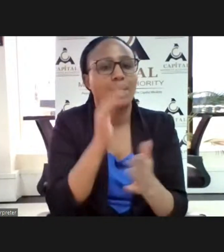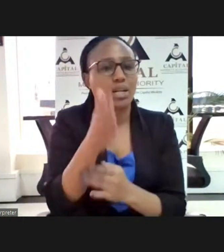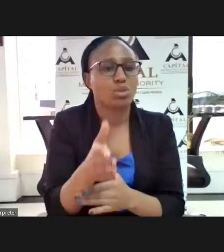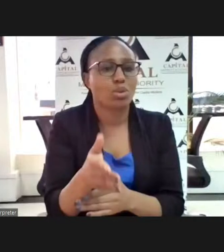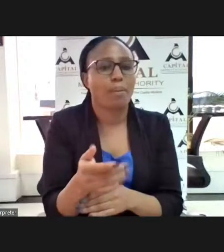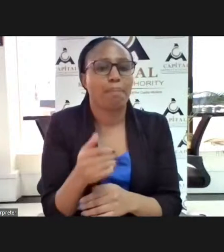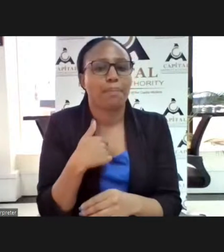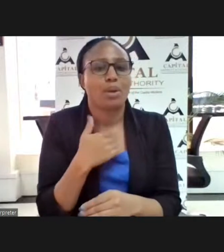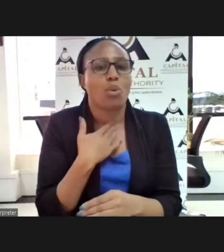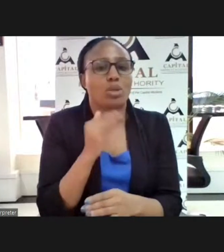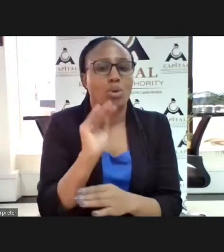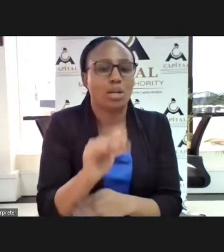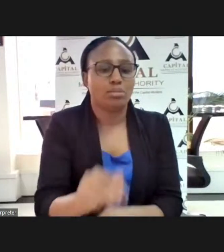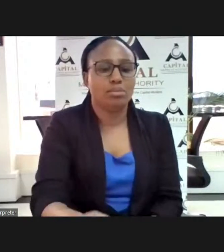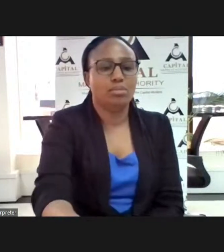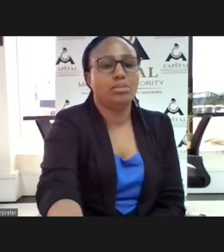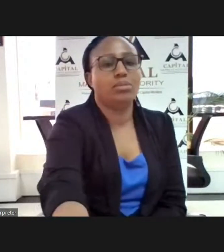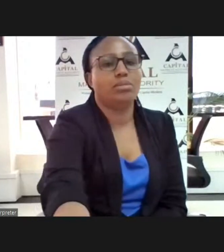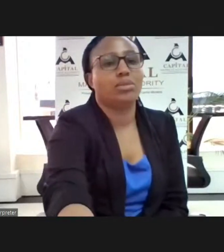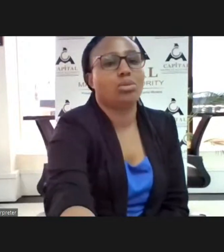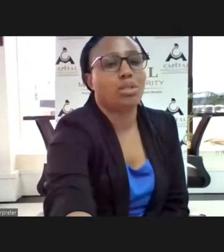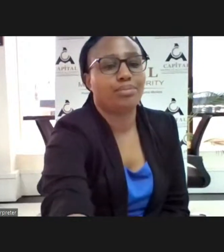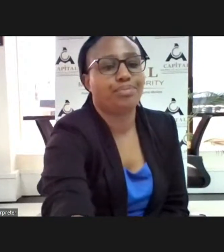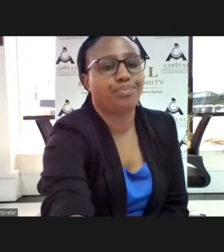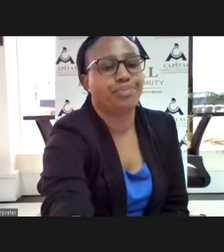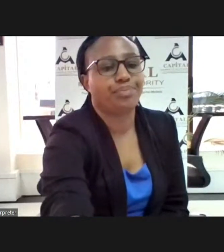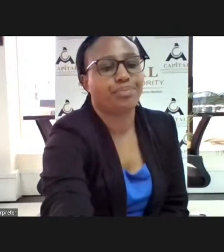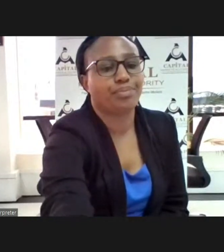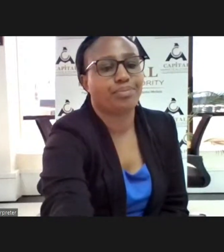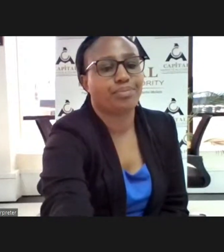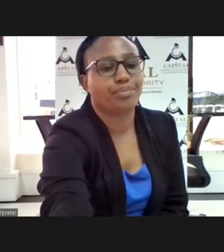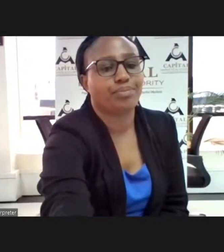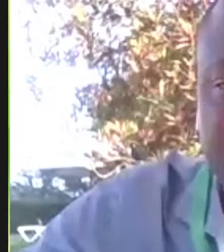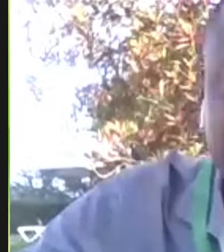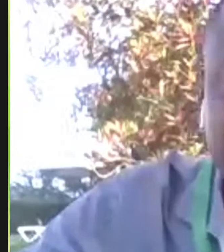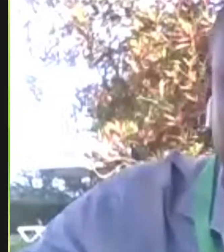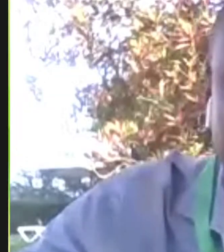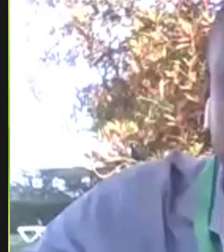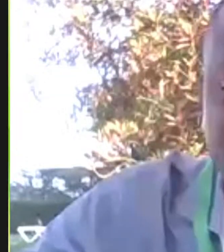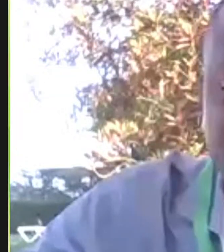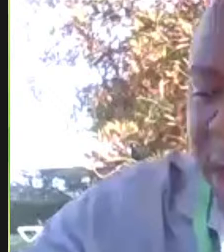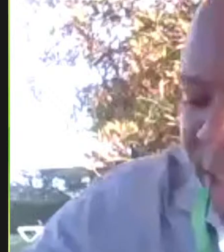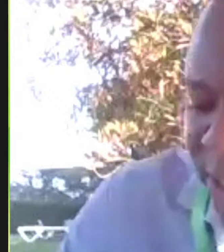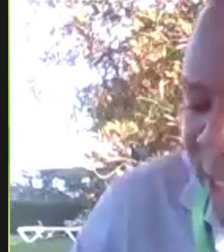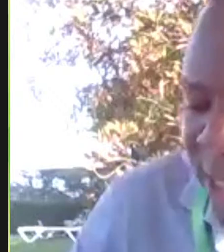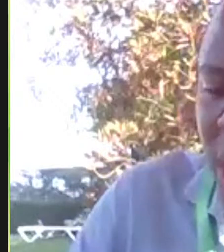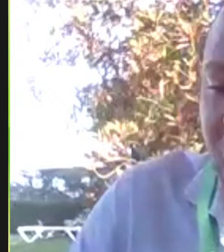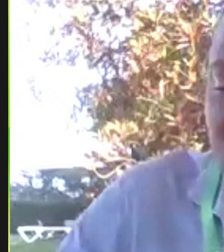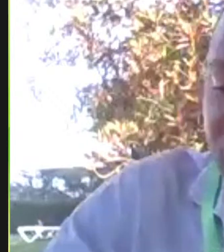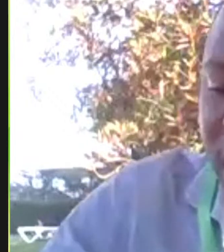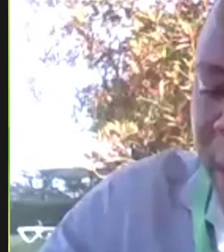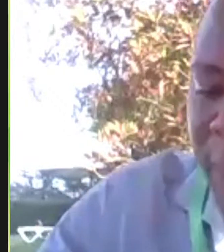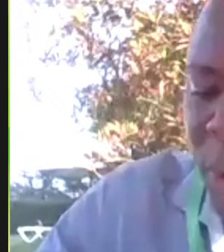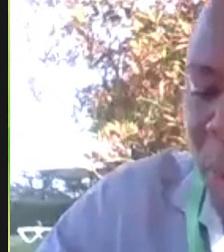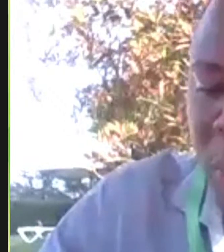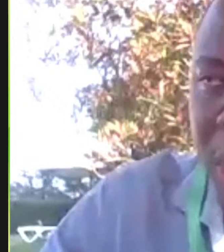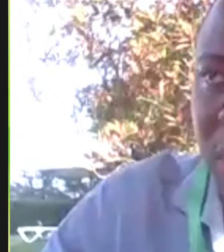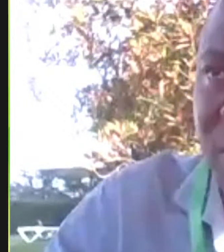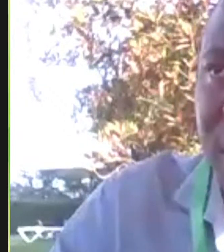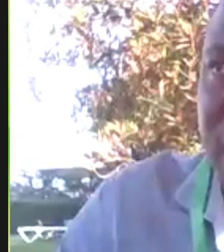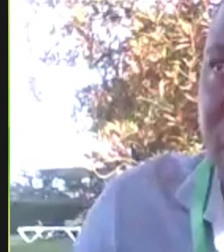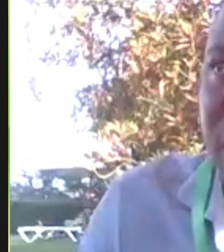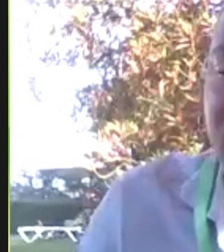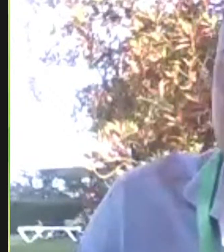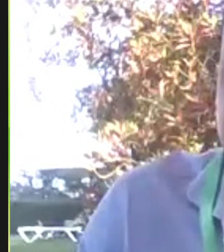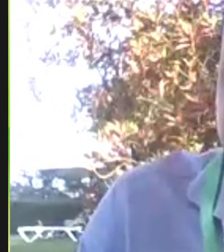ask, I'd like us to take a poll at this particular point so that we can see whether we are able to address, one